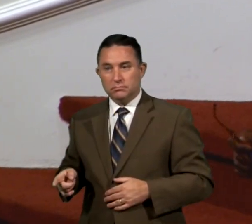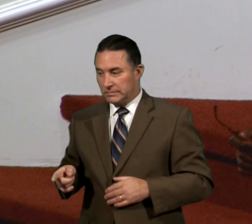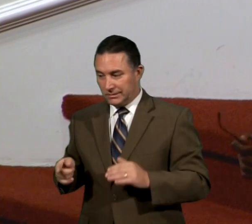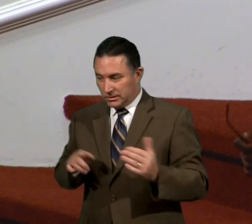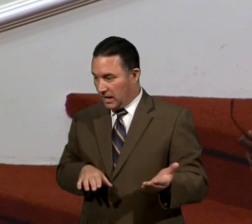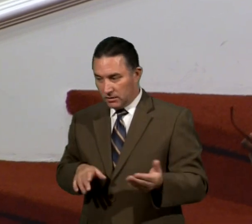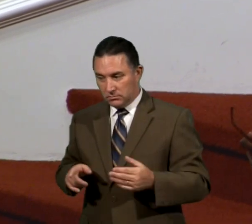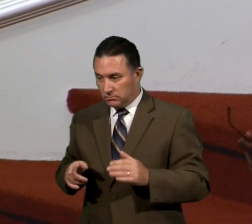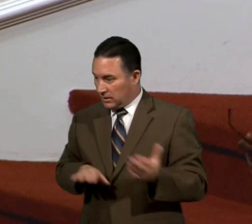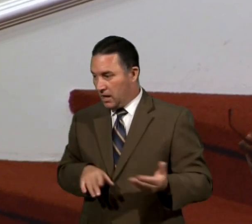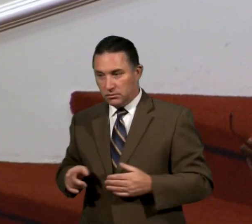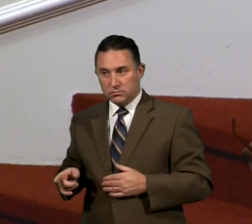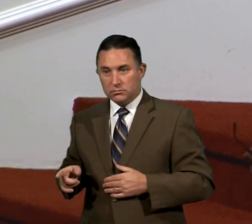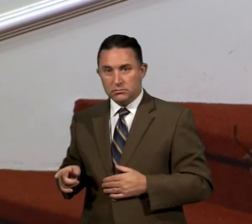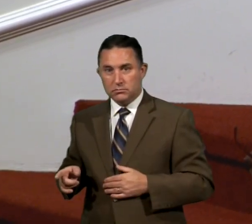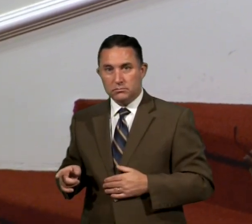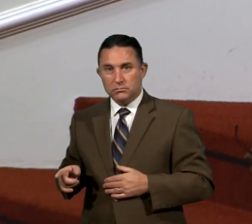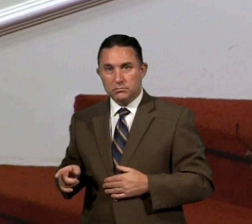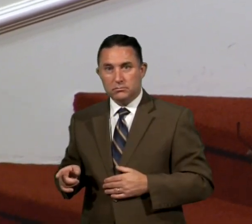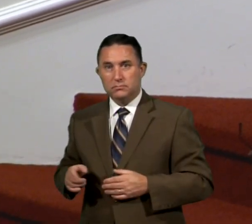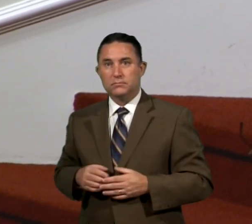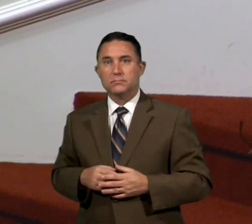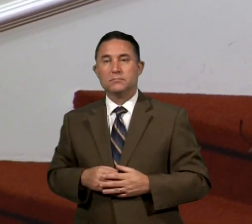was dead.